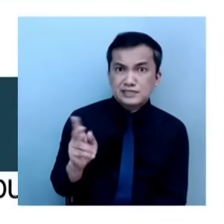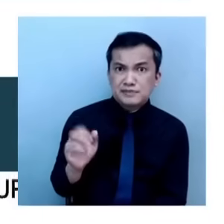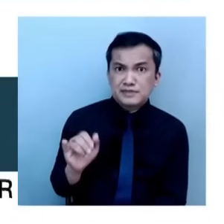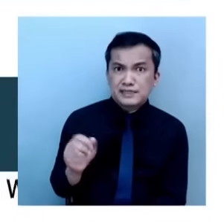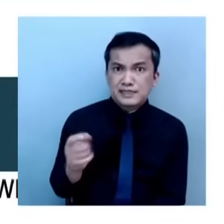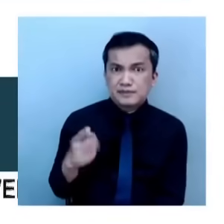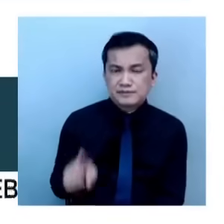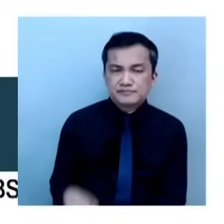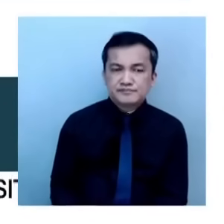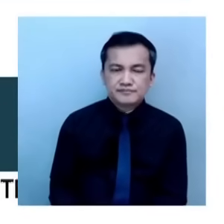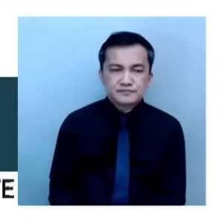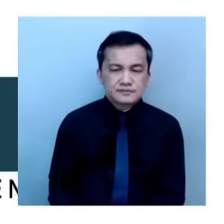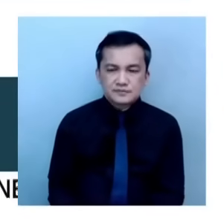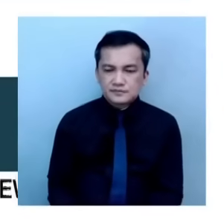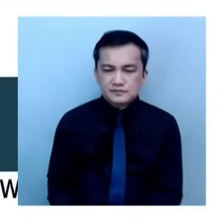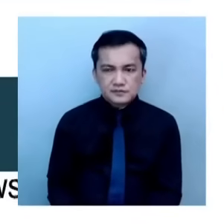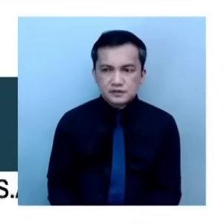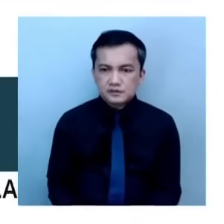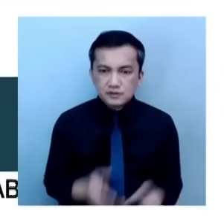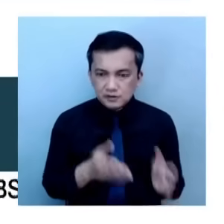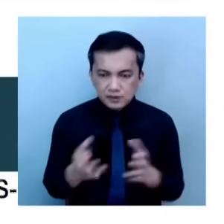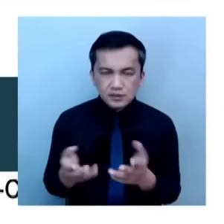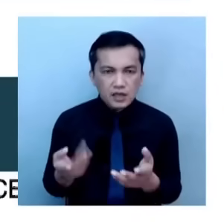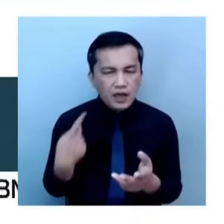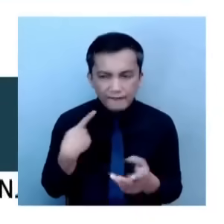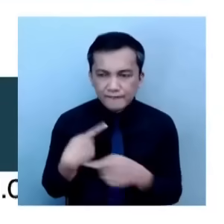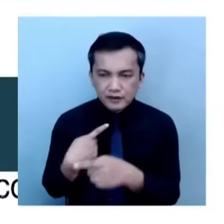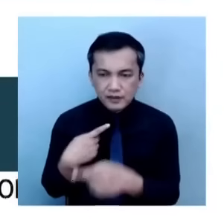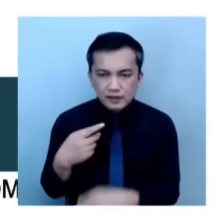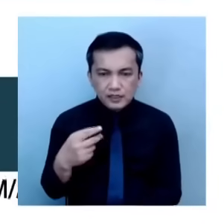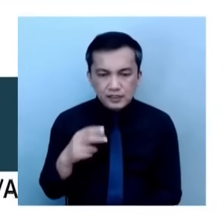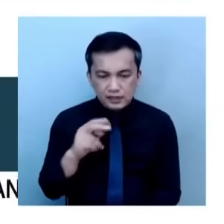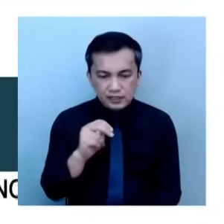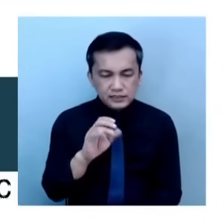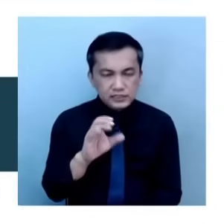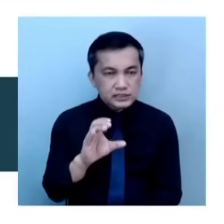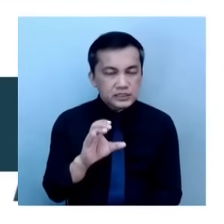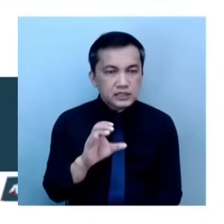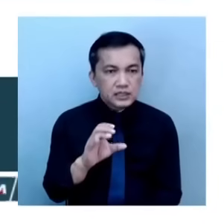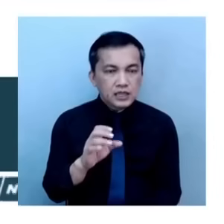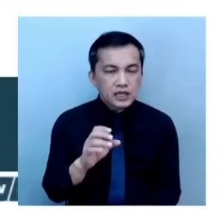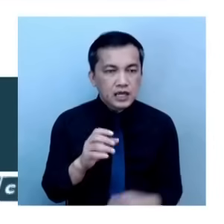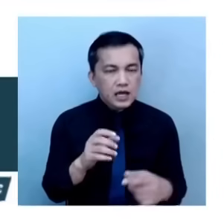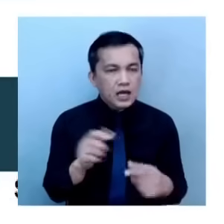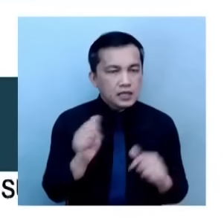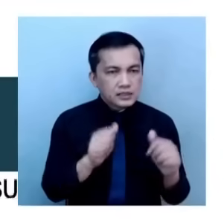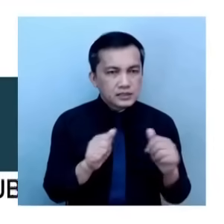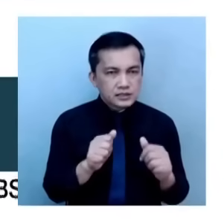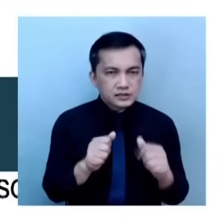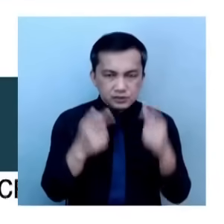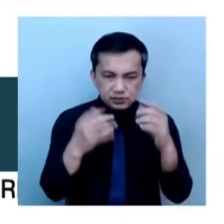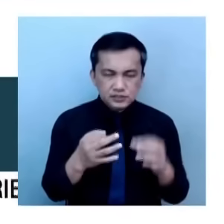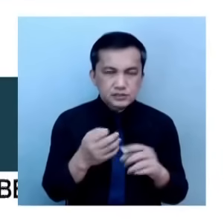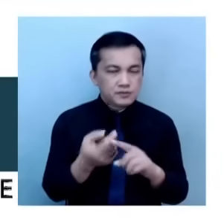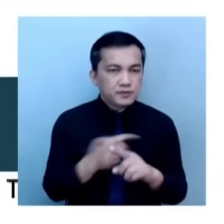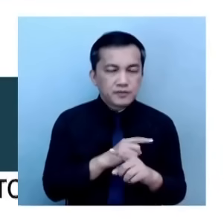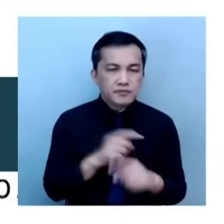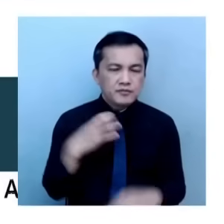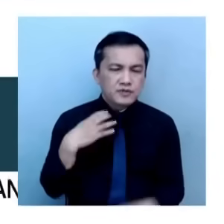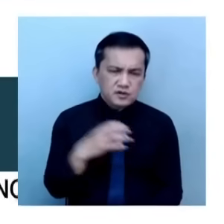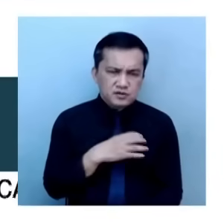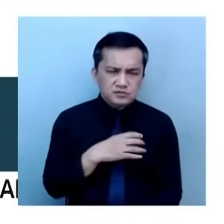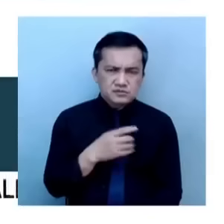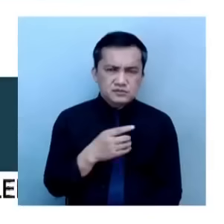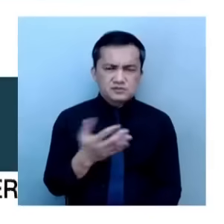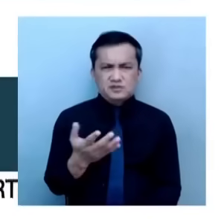resolution, and now you have this, the NTC acting on the resolution coming from the House of Representatives. What does that tell you,